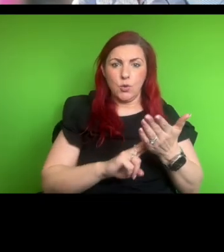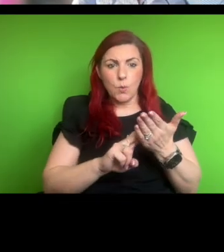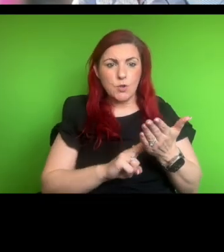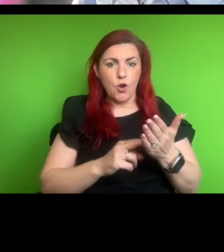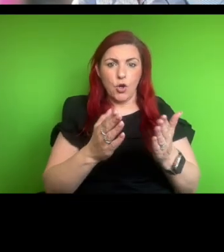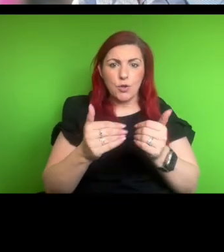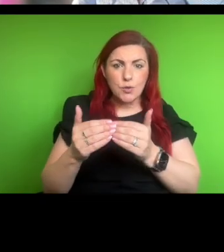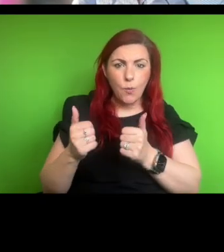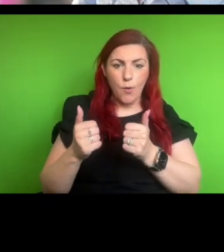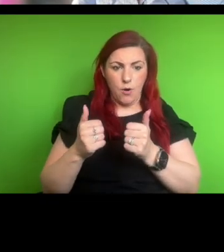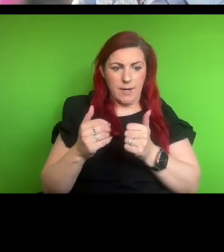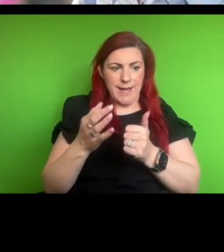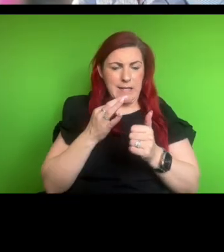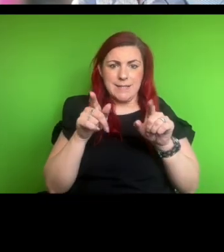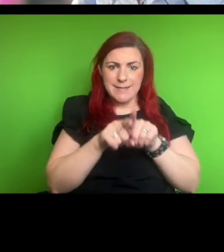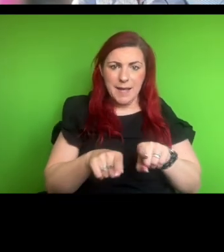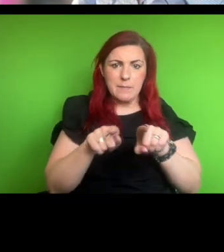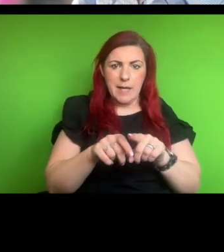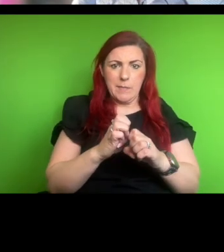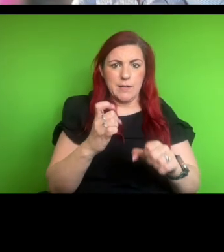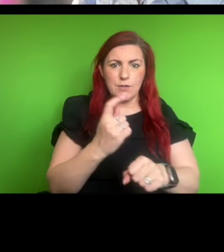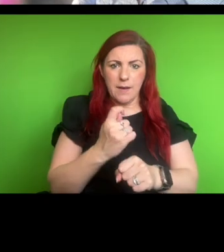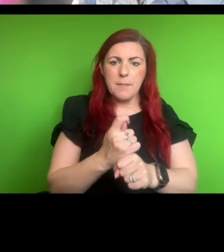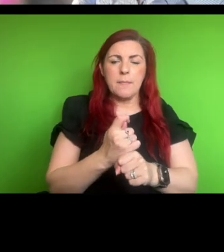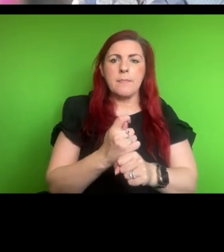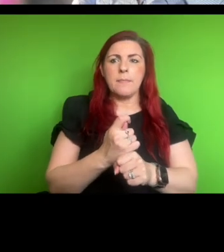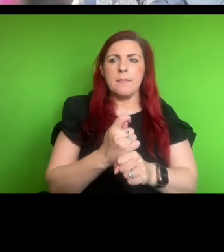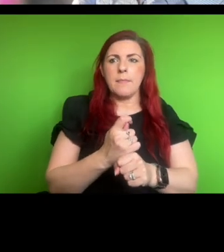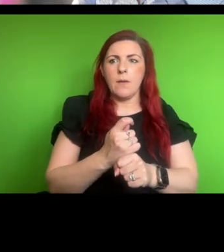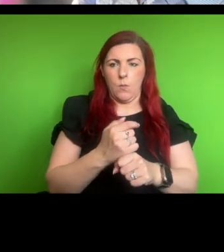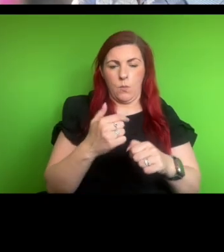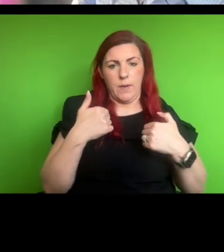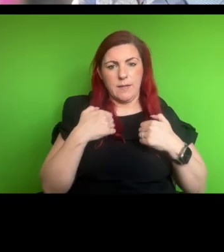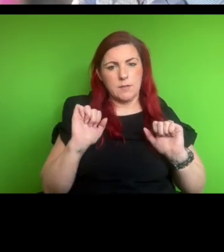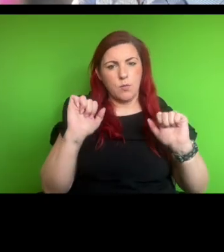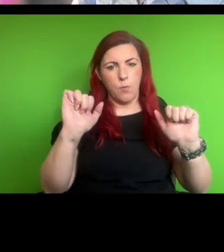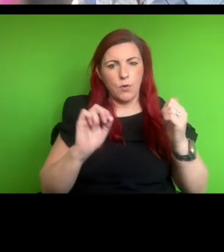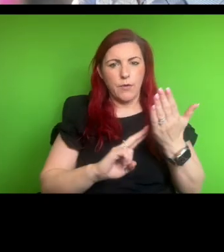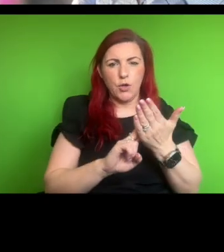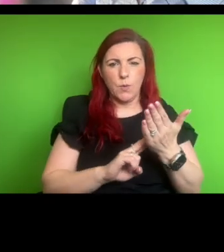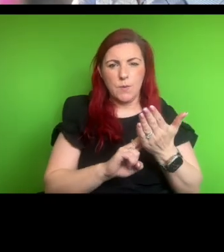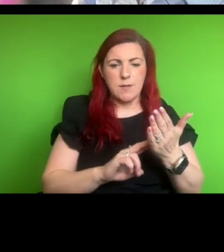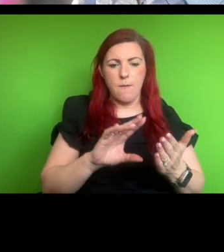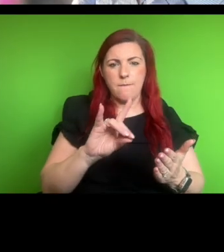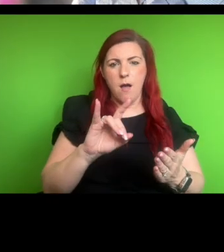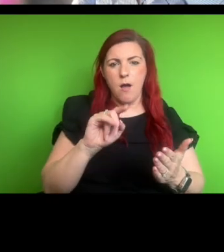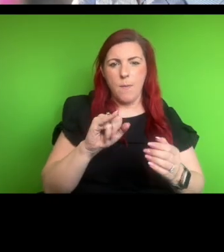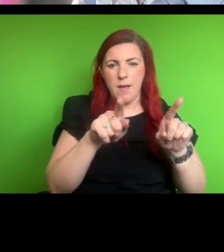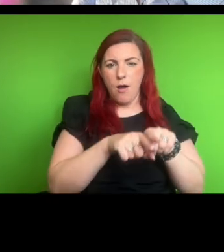we would support the use of harmonized standards. Next slide.